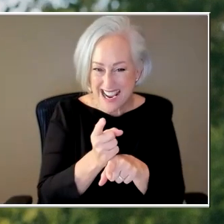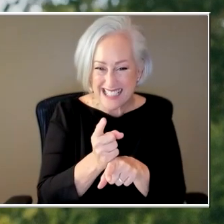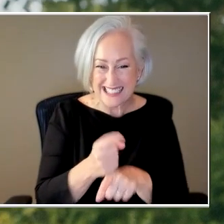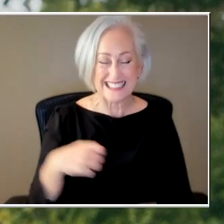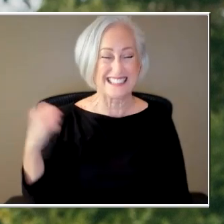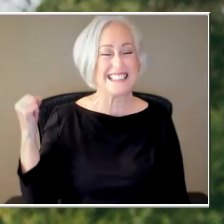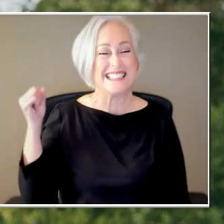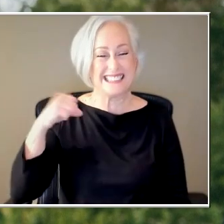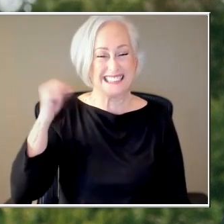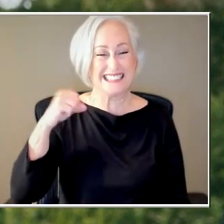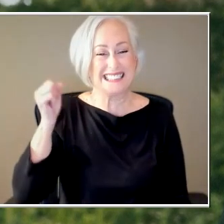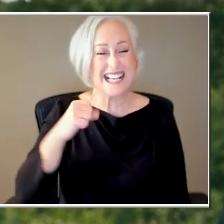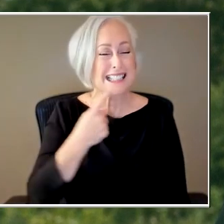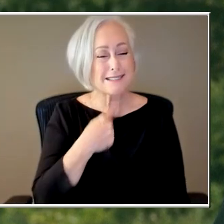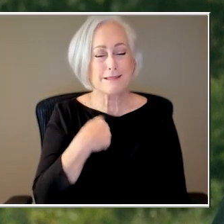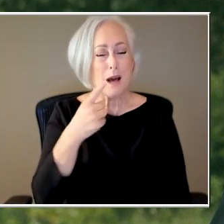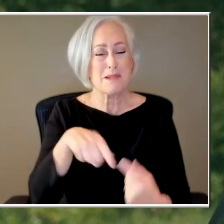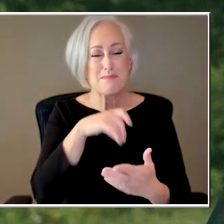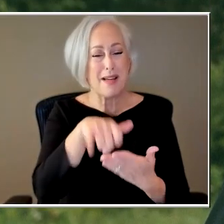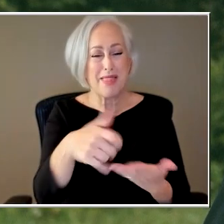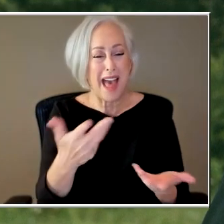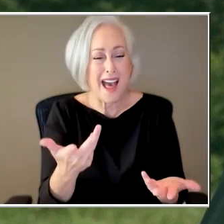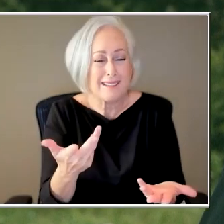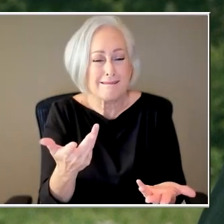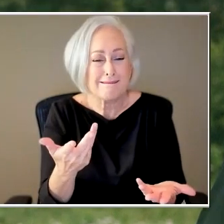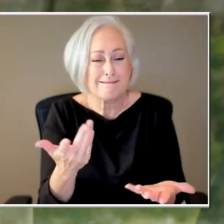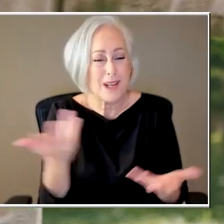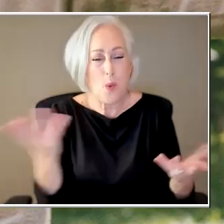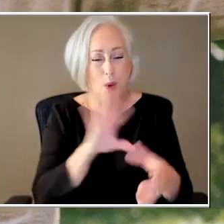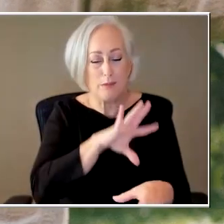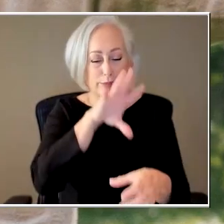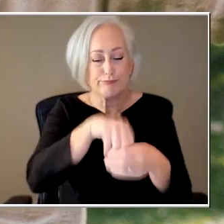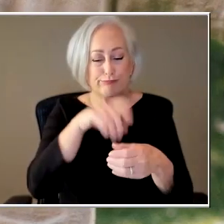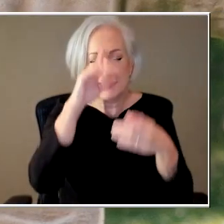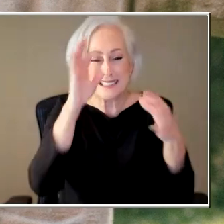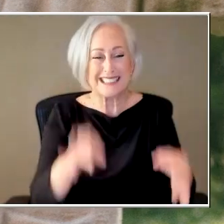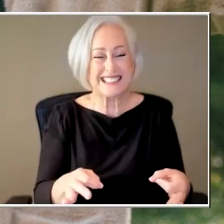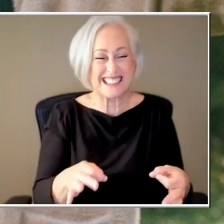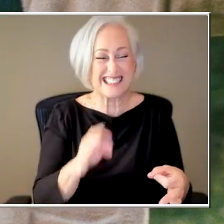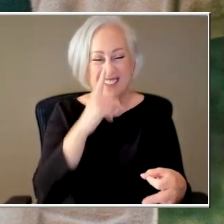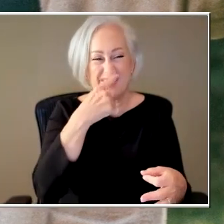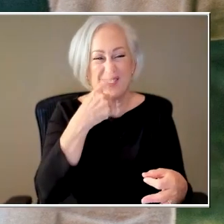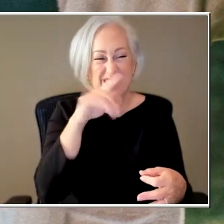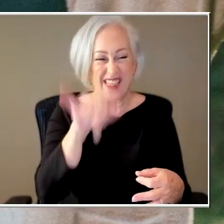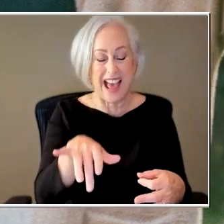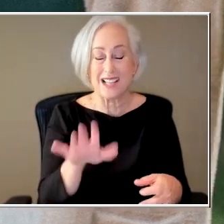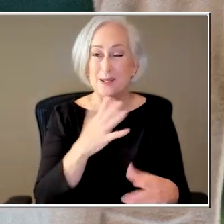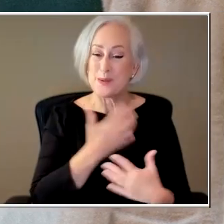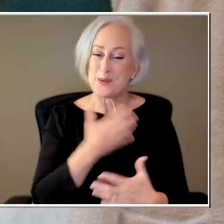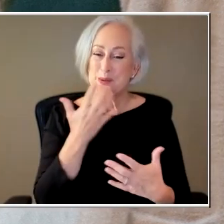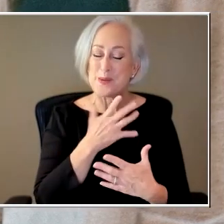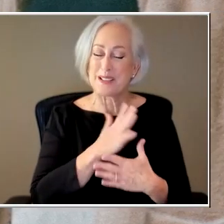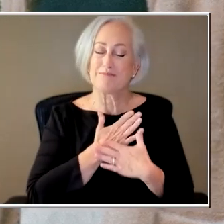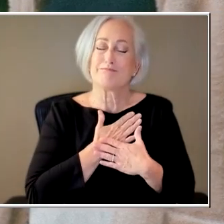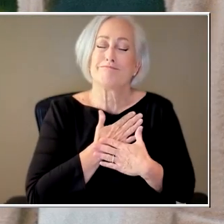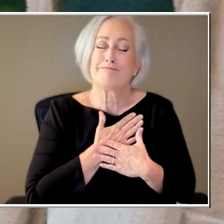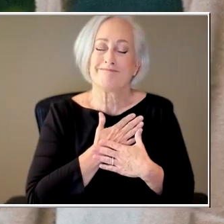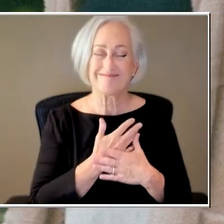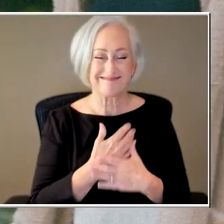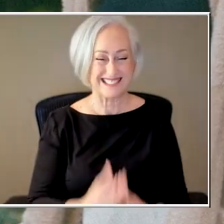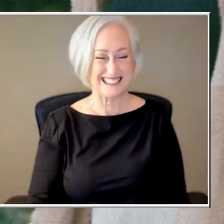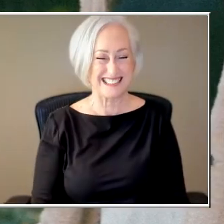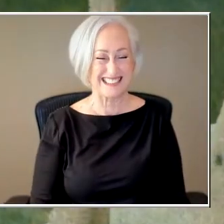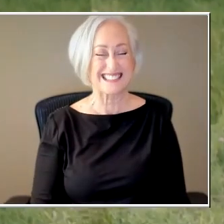And tell us a little bit about what went into that decision, because it was pretty special, it looks.